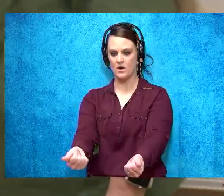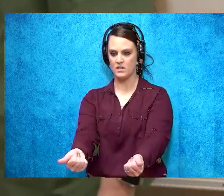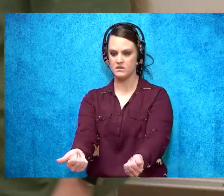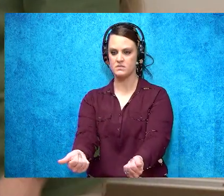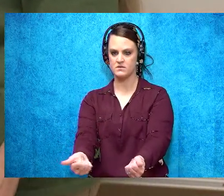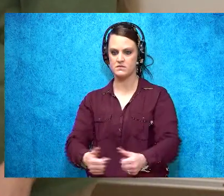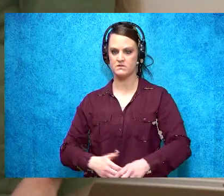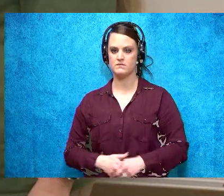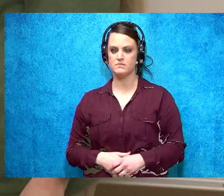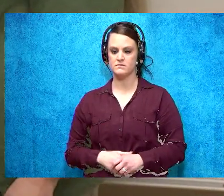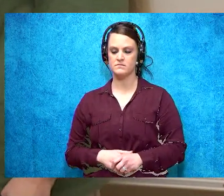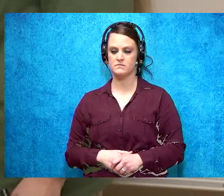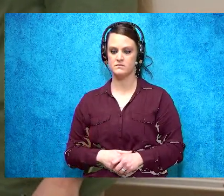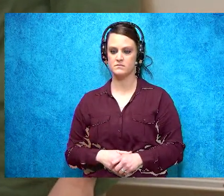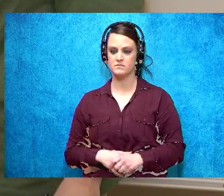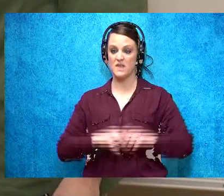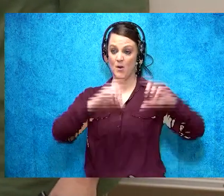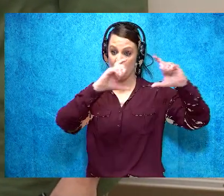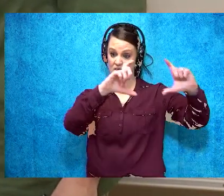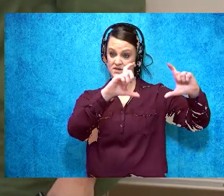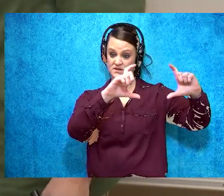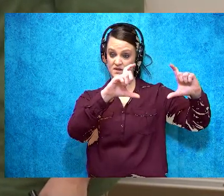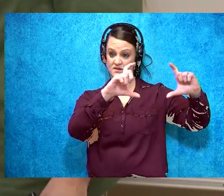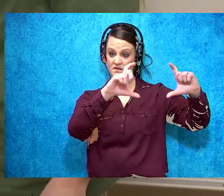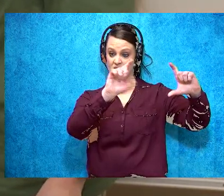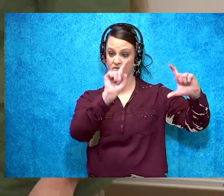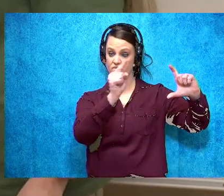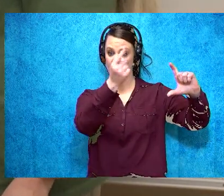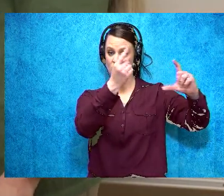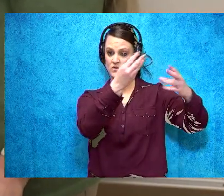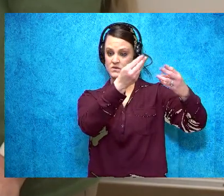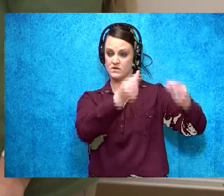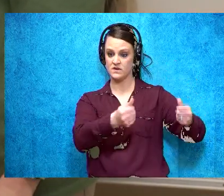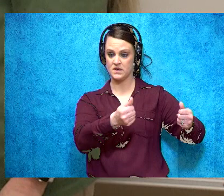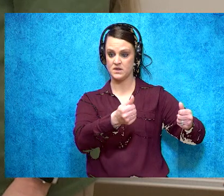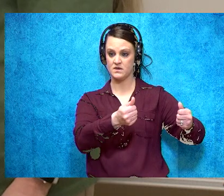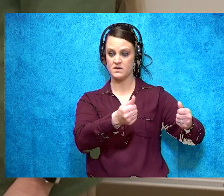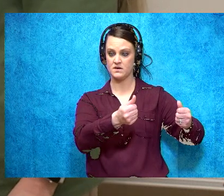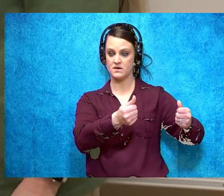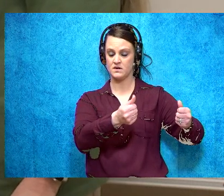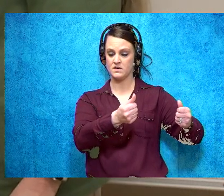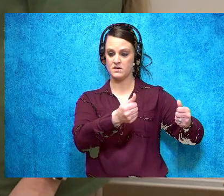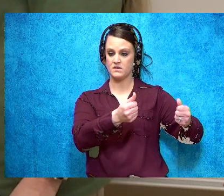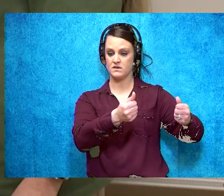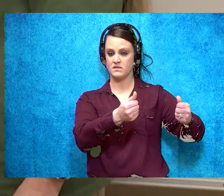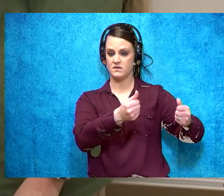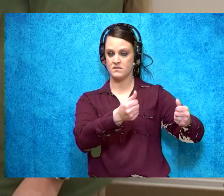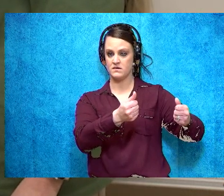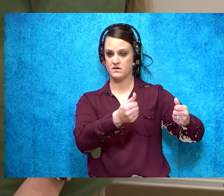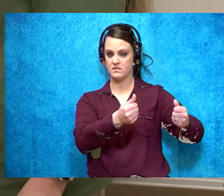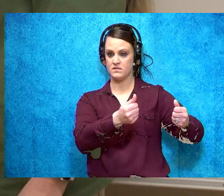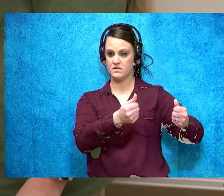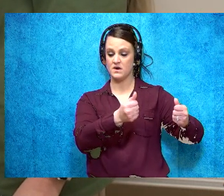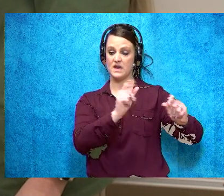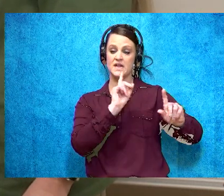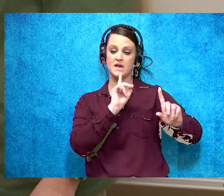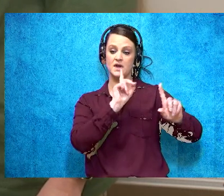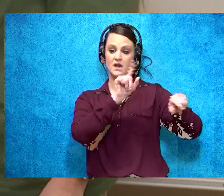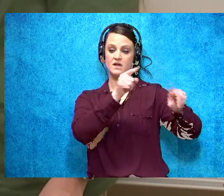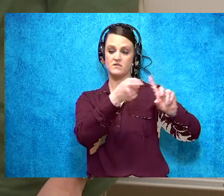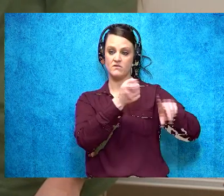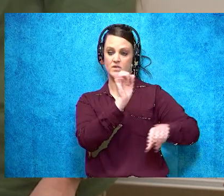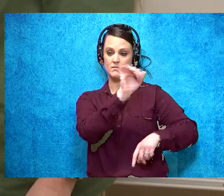You want to do the parentheses first. Once you get your answer for